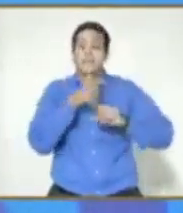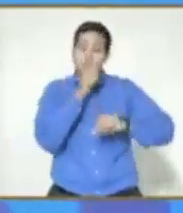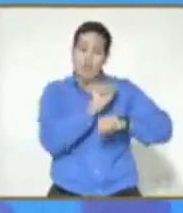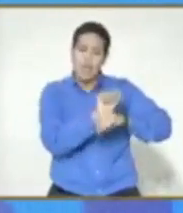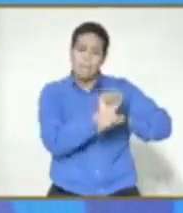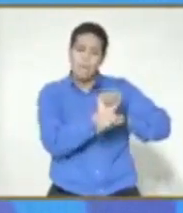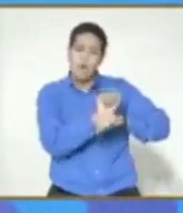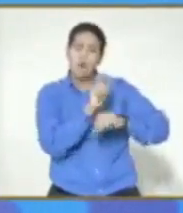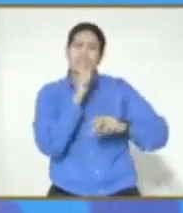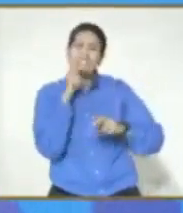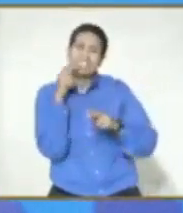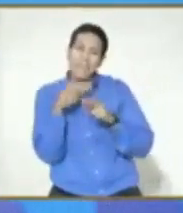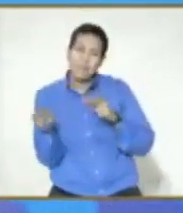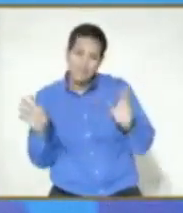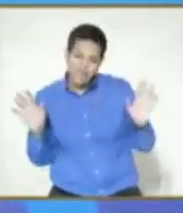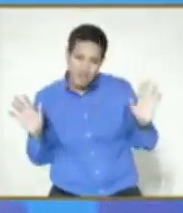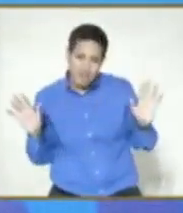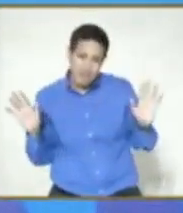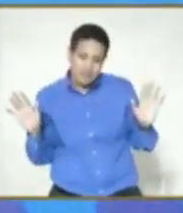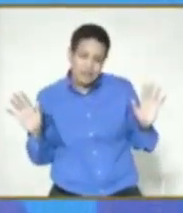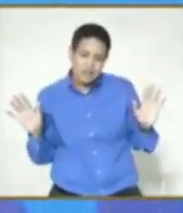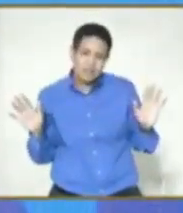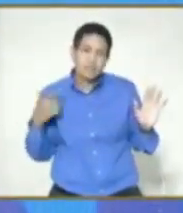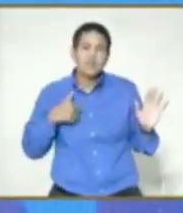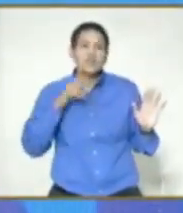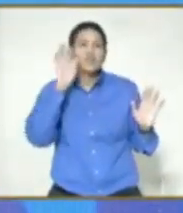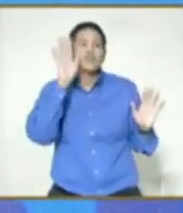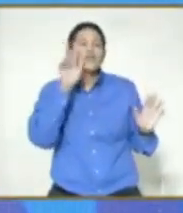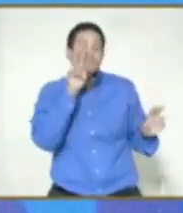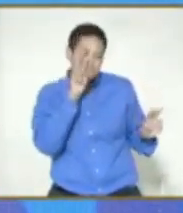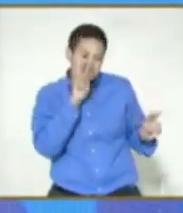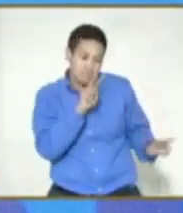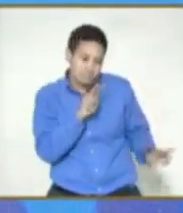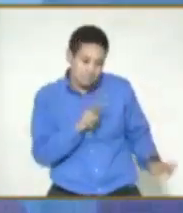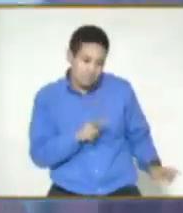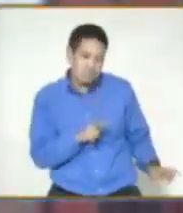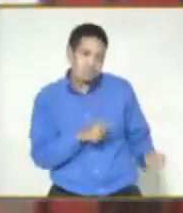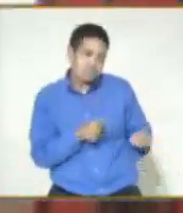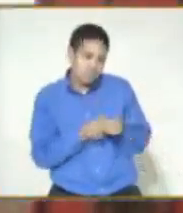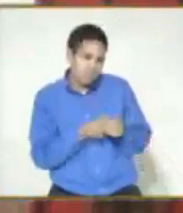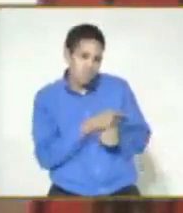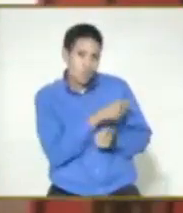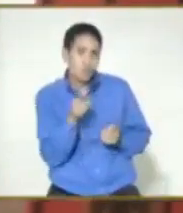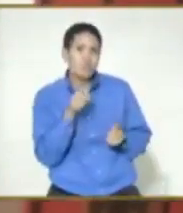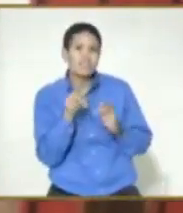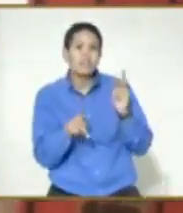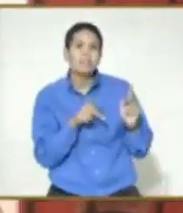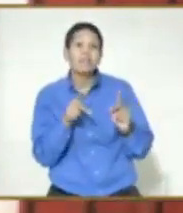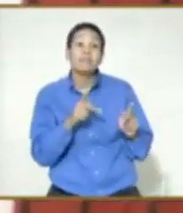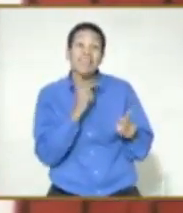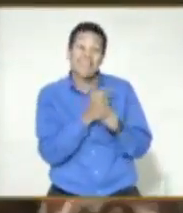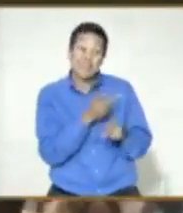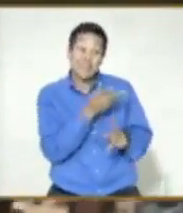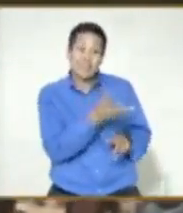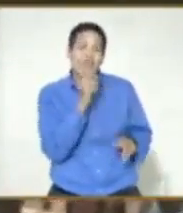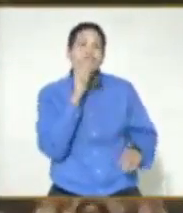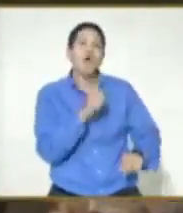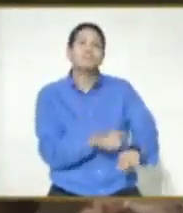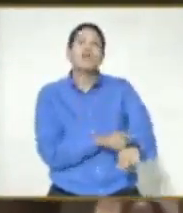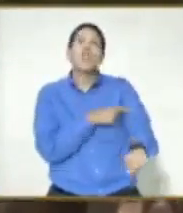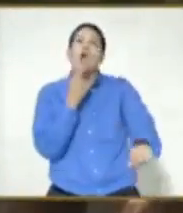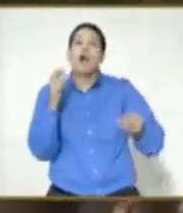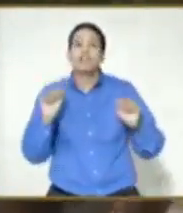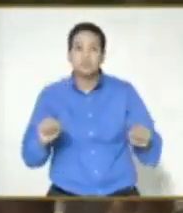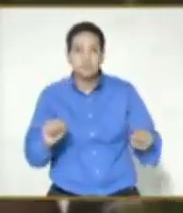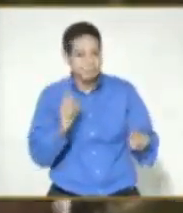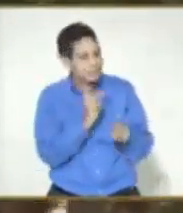on a temporary basis, we will maintain those persons for as long as possible, and